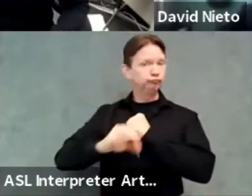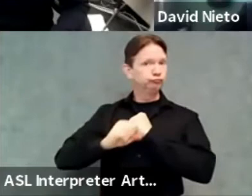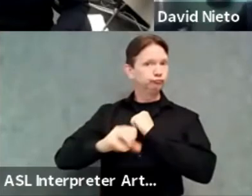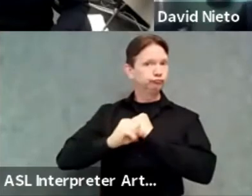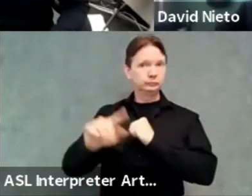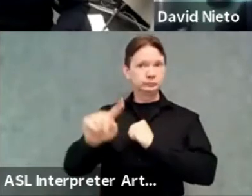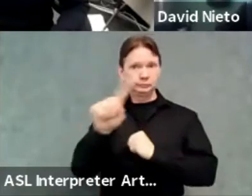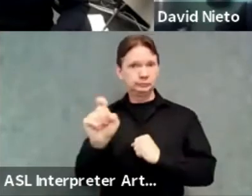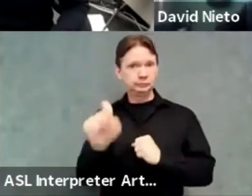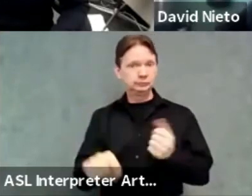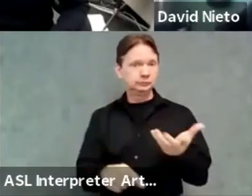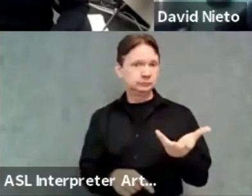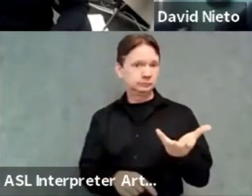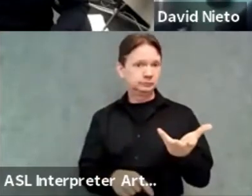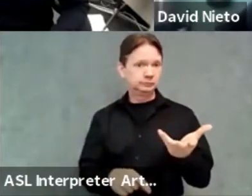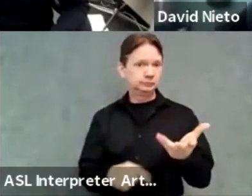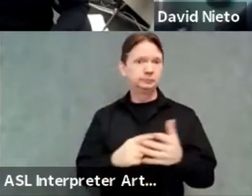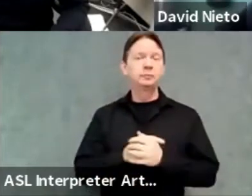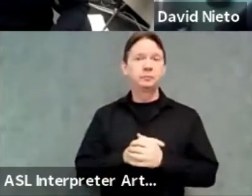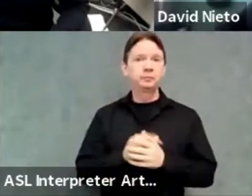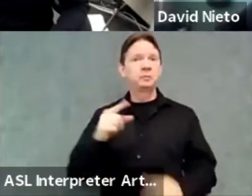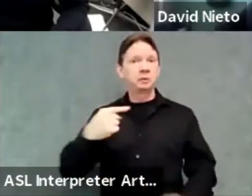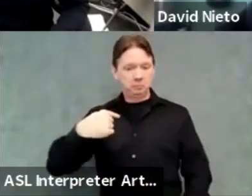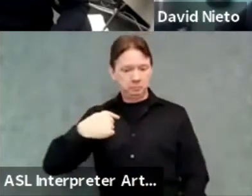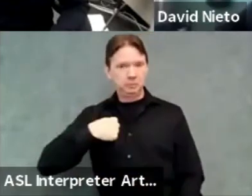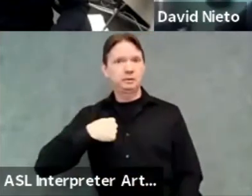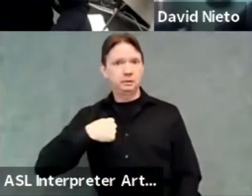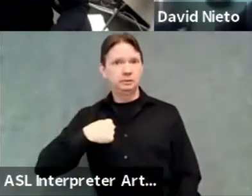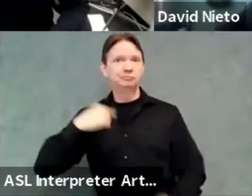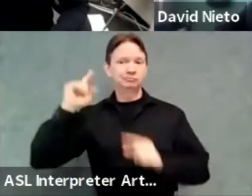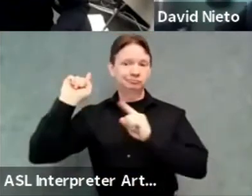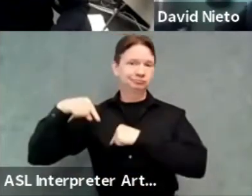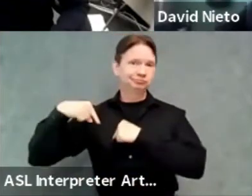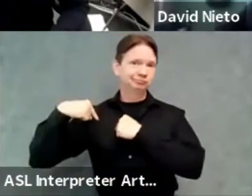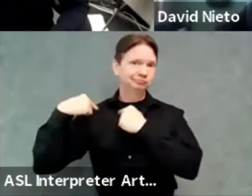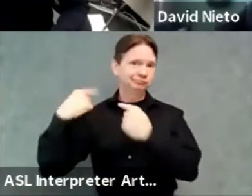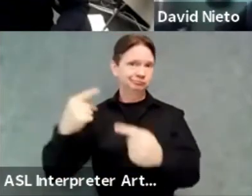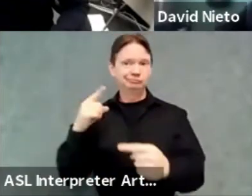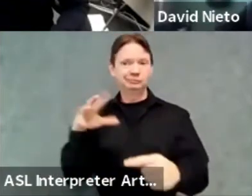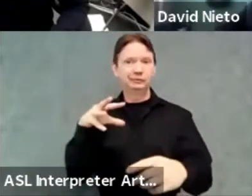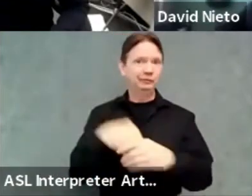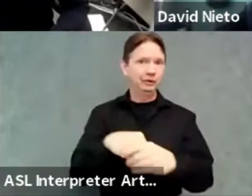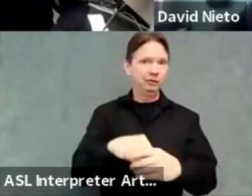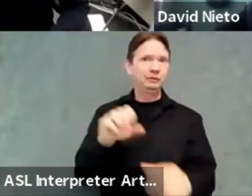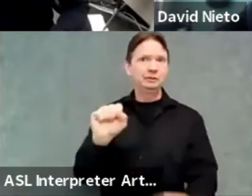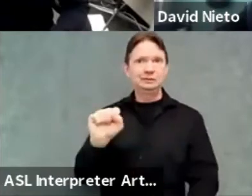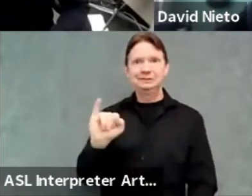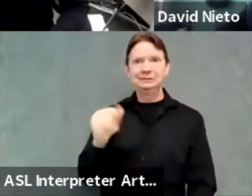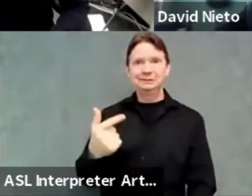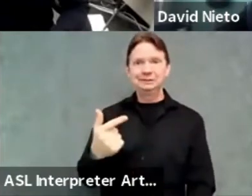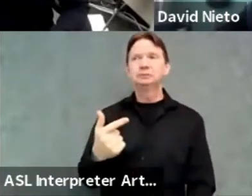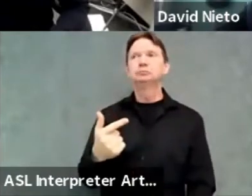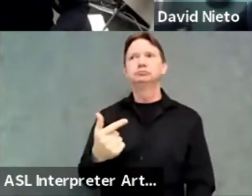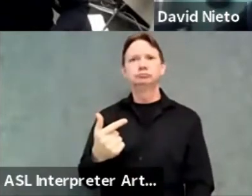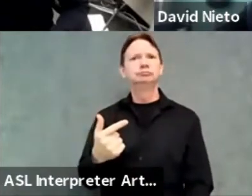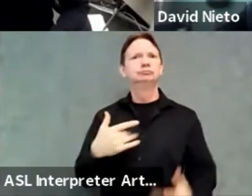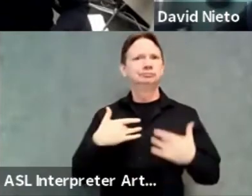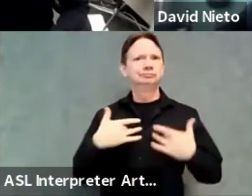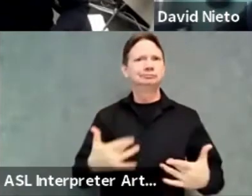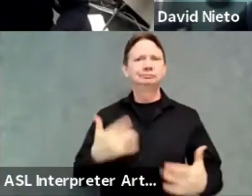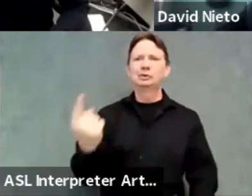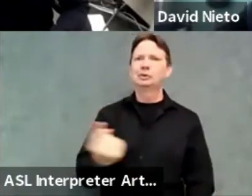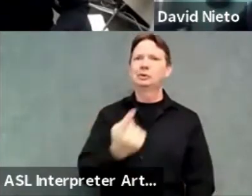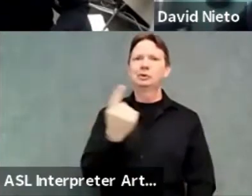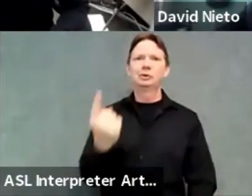some of the SIGs that I have been a part of, key has been a newsletter that has been coming out